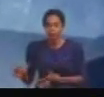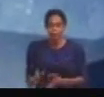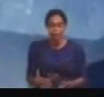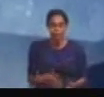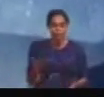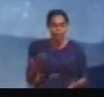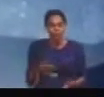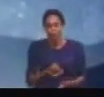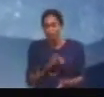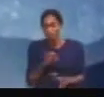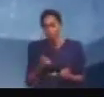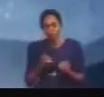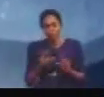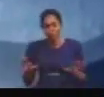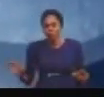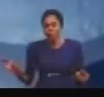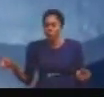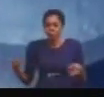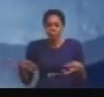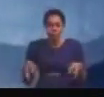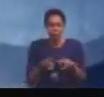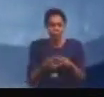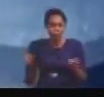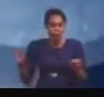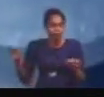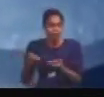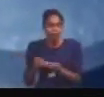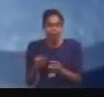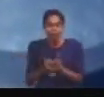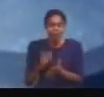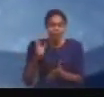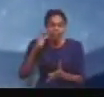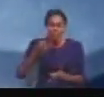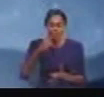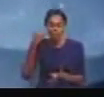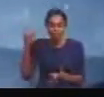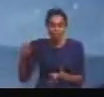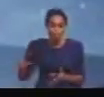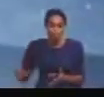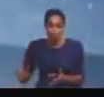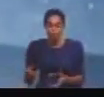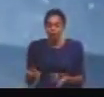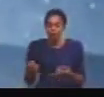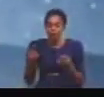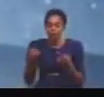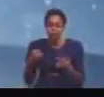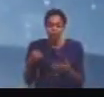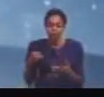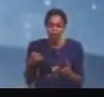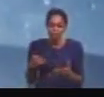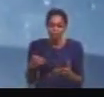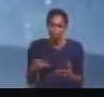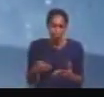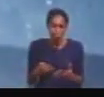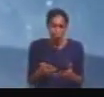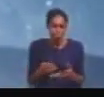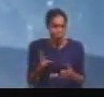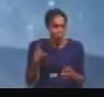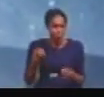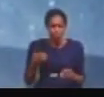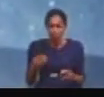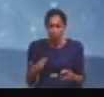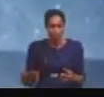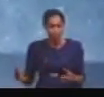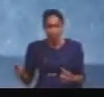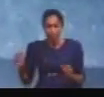There's nothing worth more that will ever come close. No